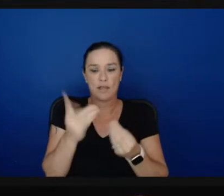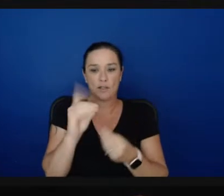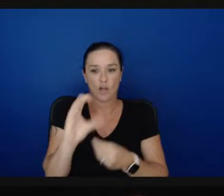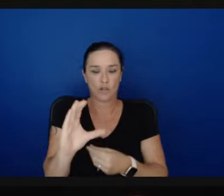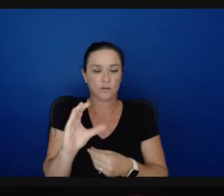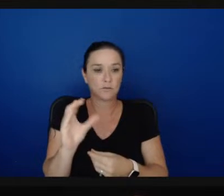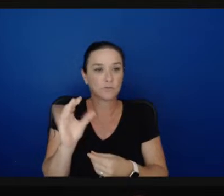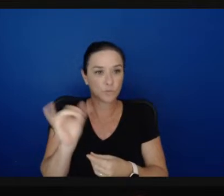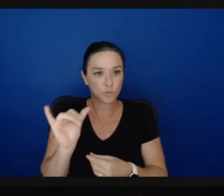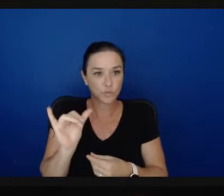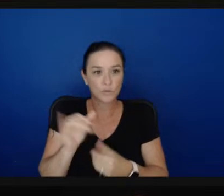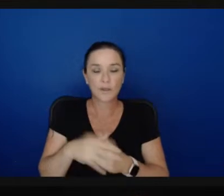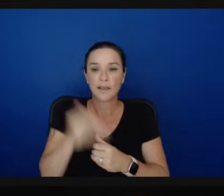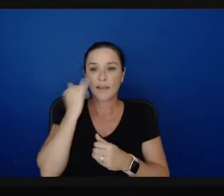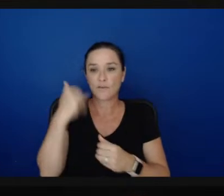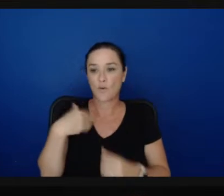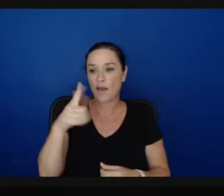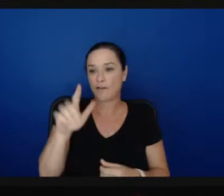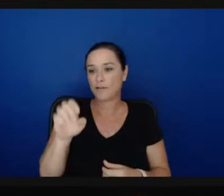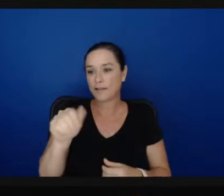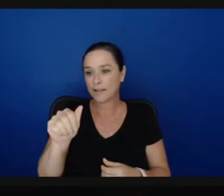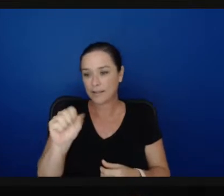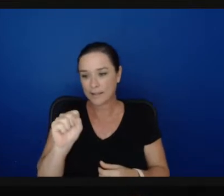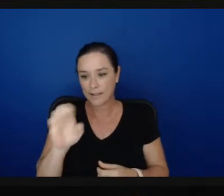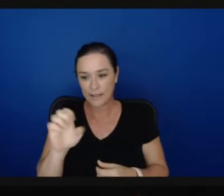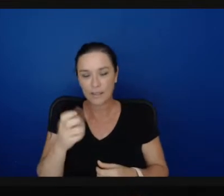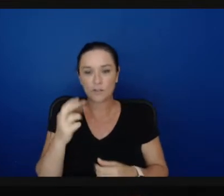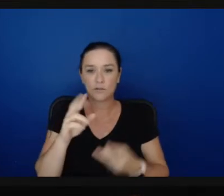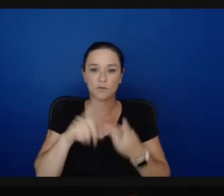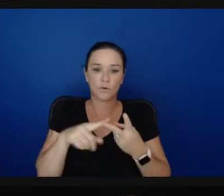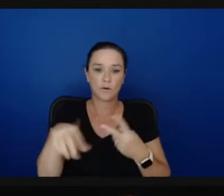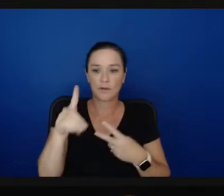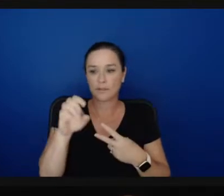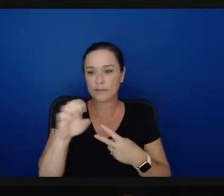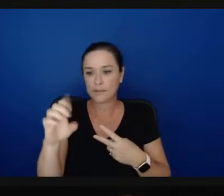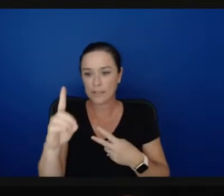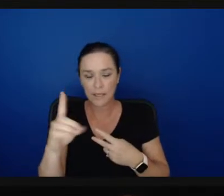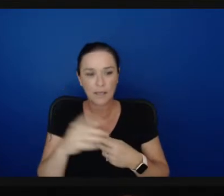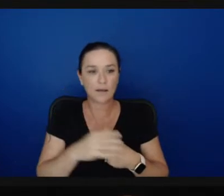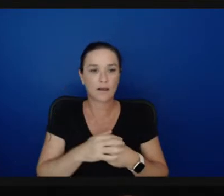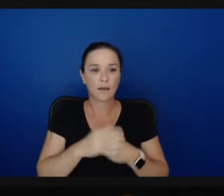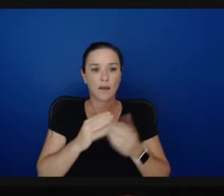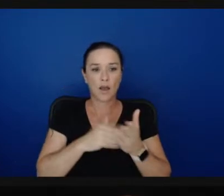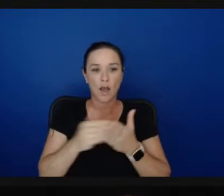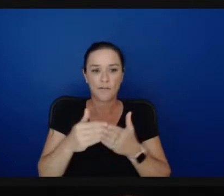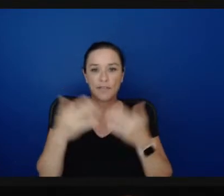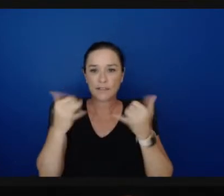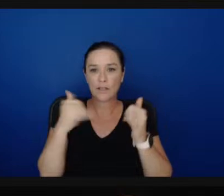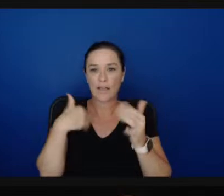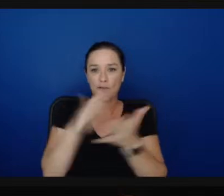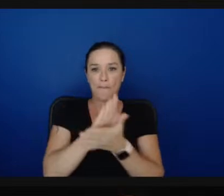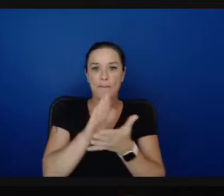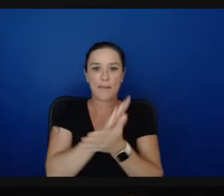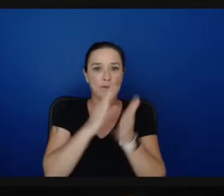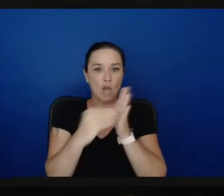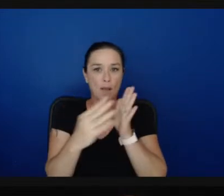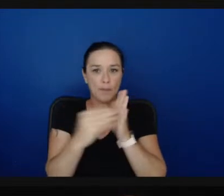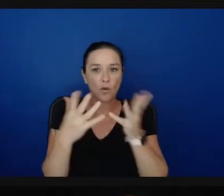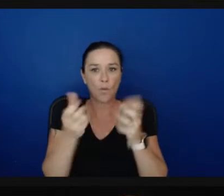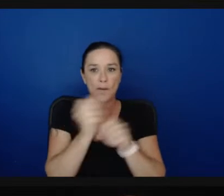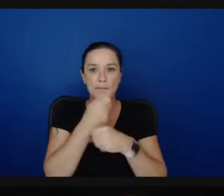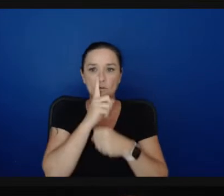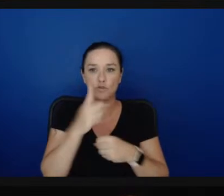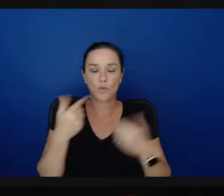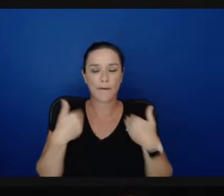Whether it's leases or deeds or those kind of things. A lot of times there's still paper copies that you want to make sure you have